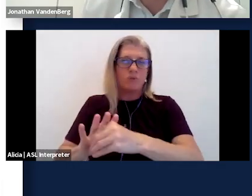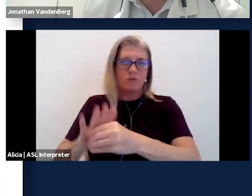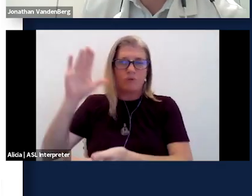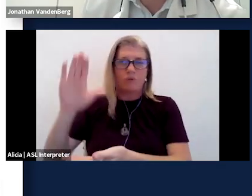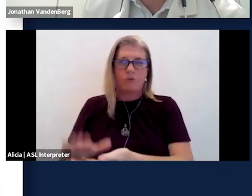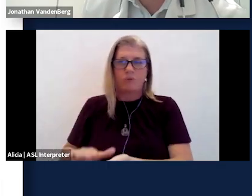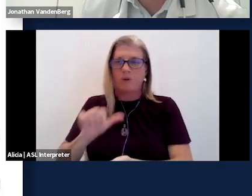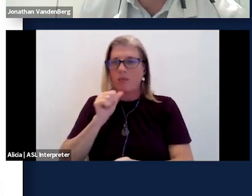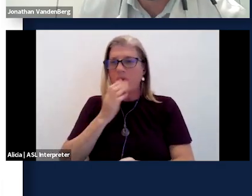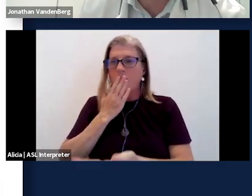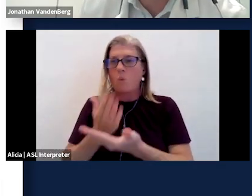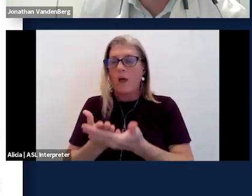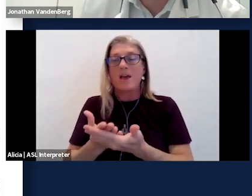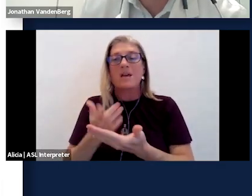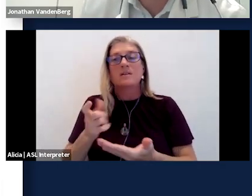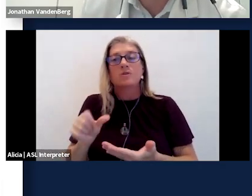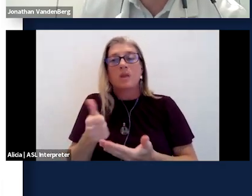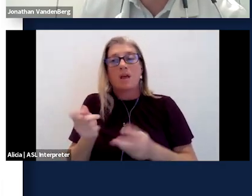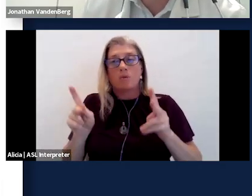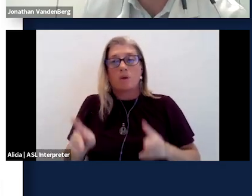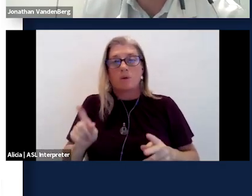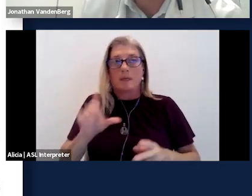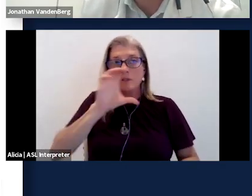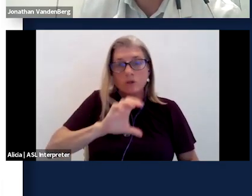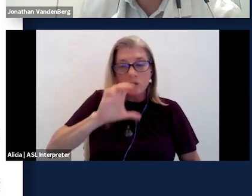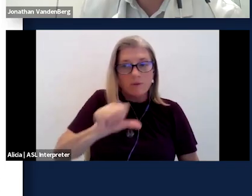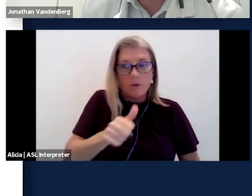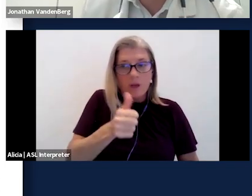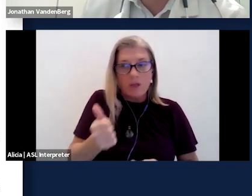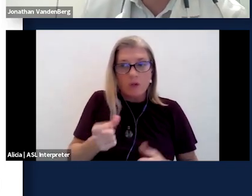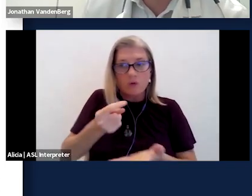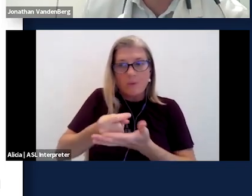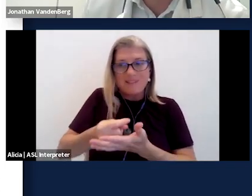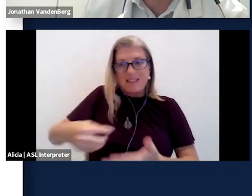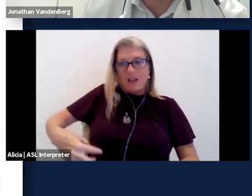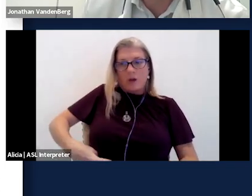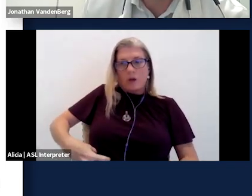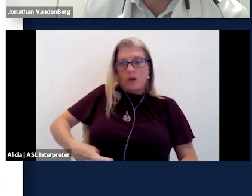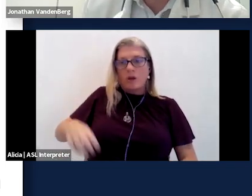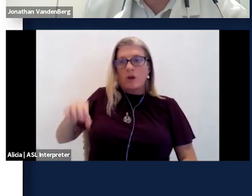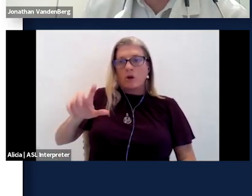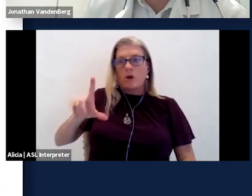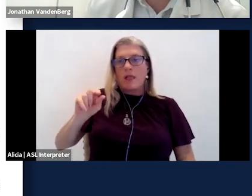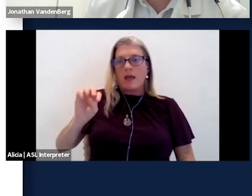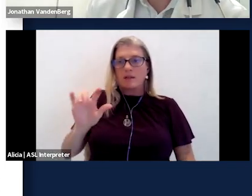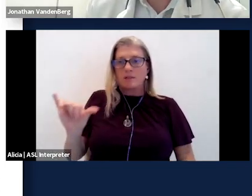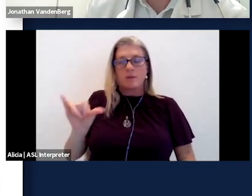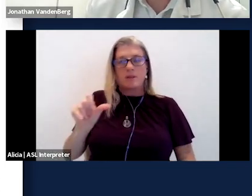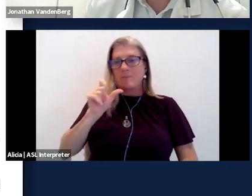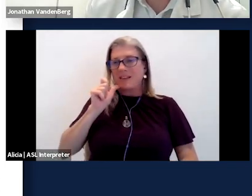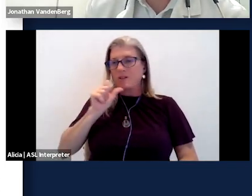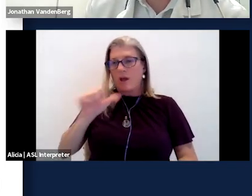lead people to search out other treatments like colostomy, because they're not emptying completely.